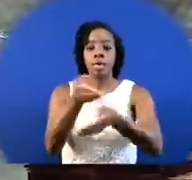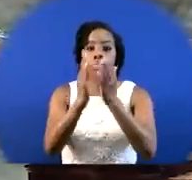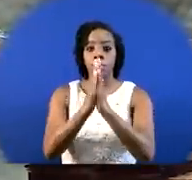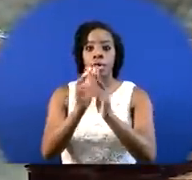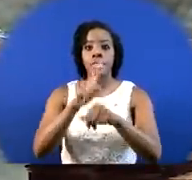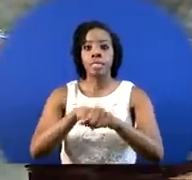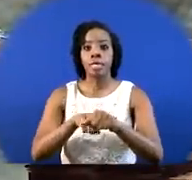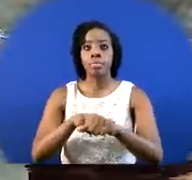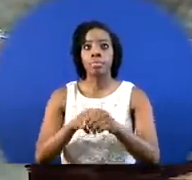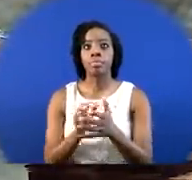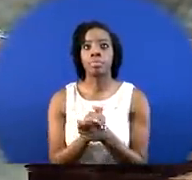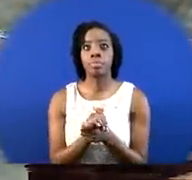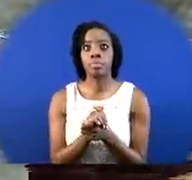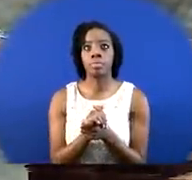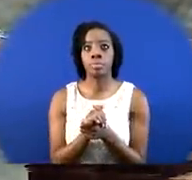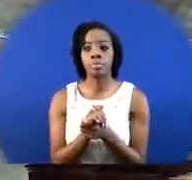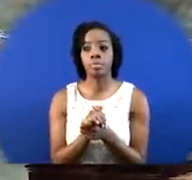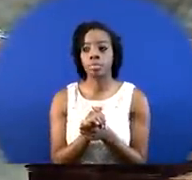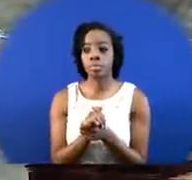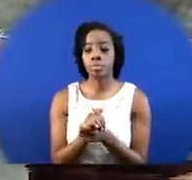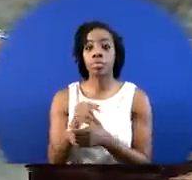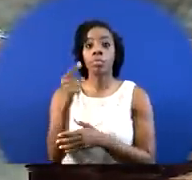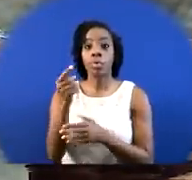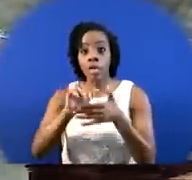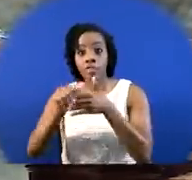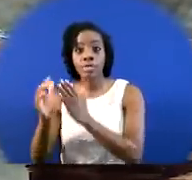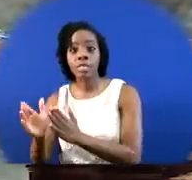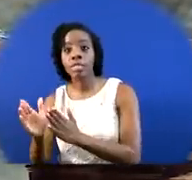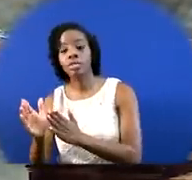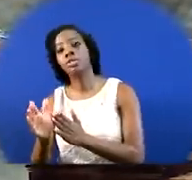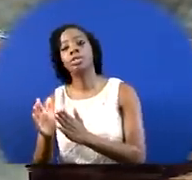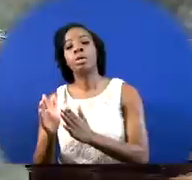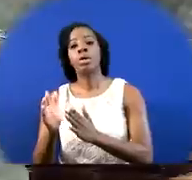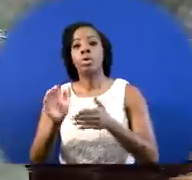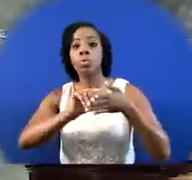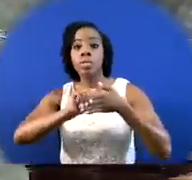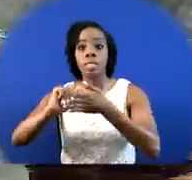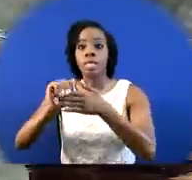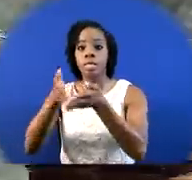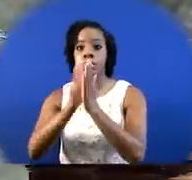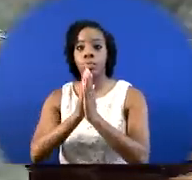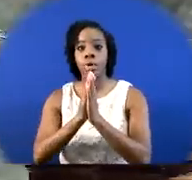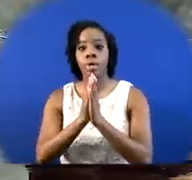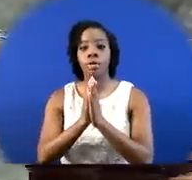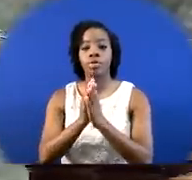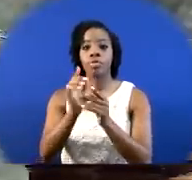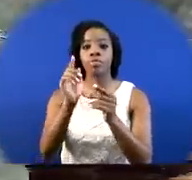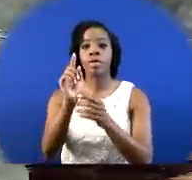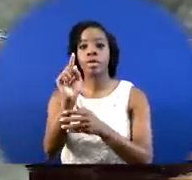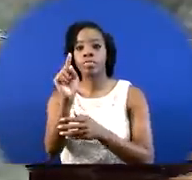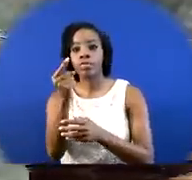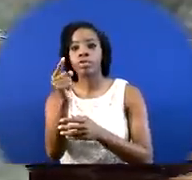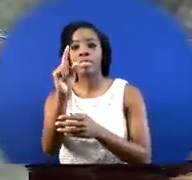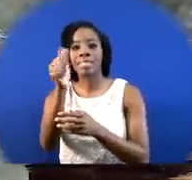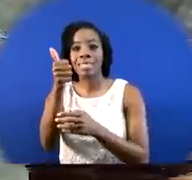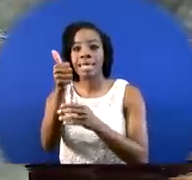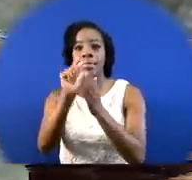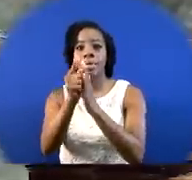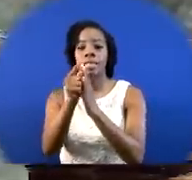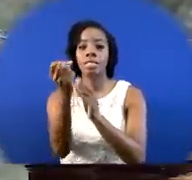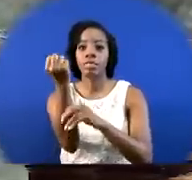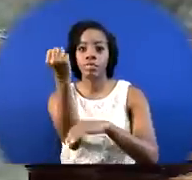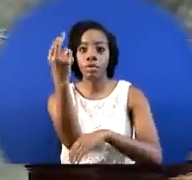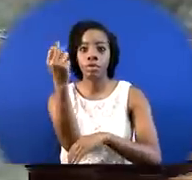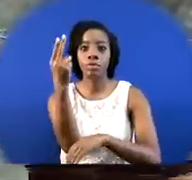Get on the conference call and be led by one of these distinguished clergy persons, and we will be in prayer for the first 10 minutes of that noon hour.